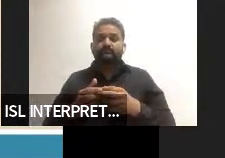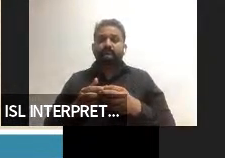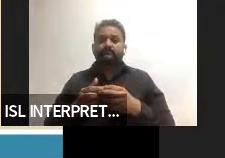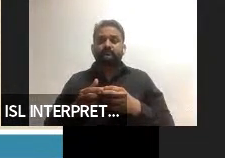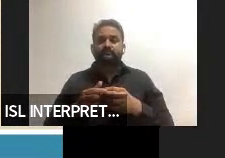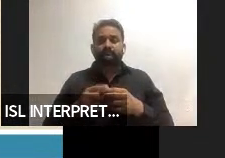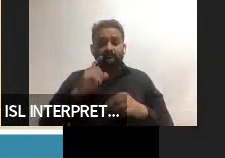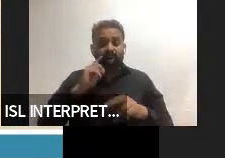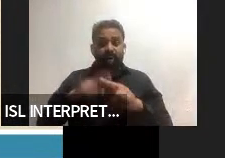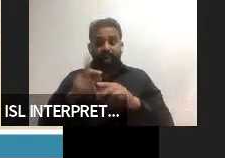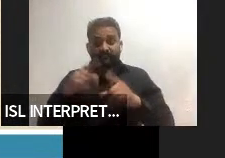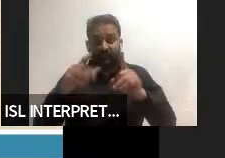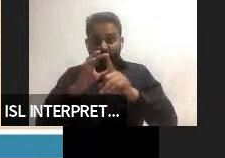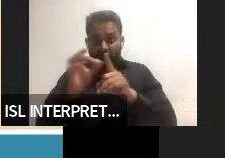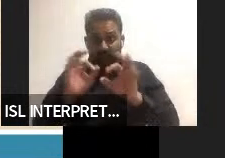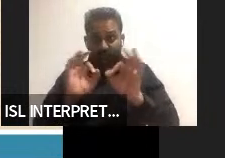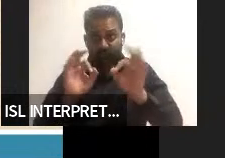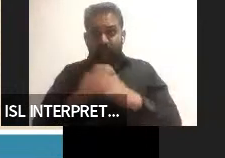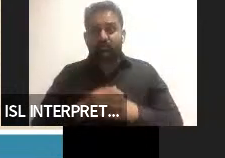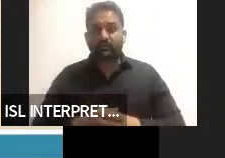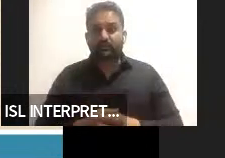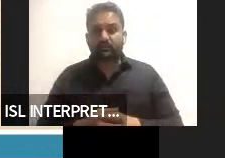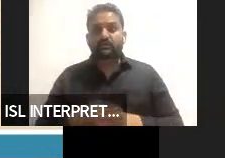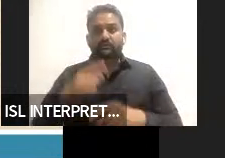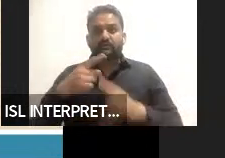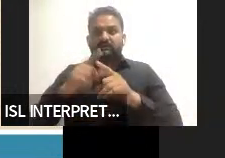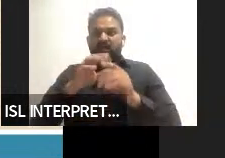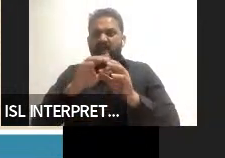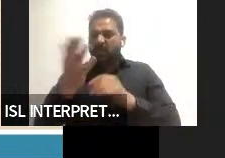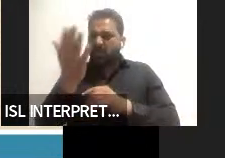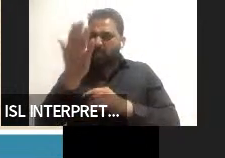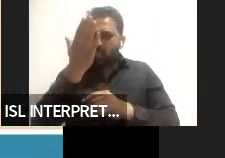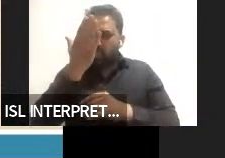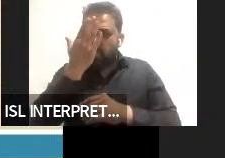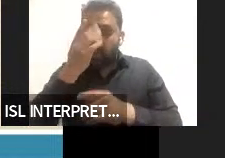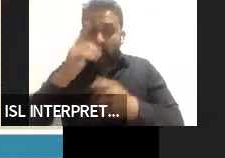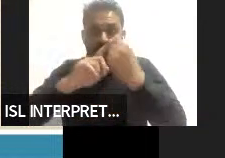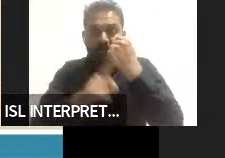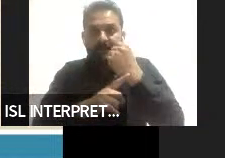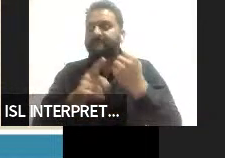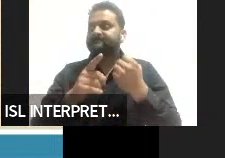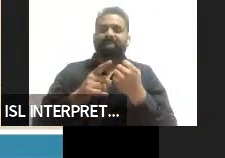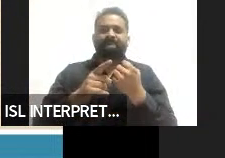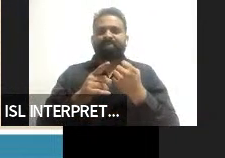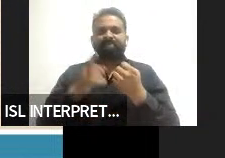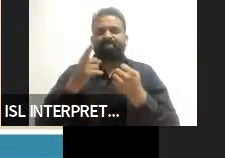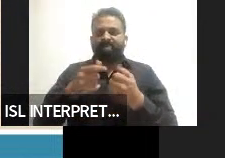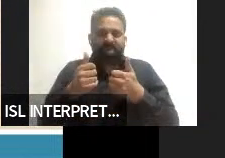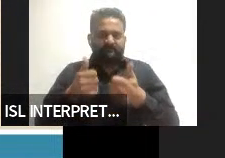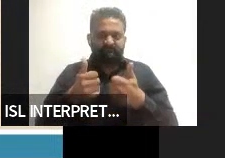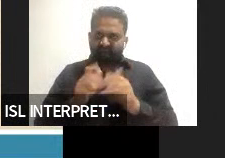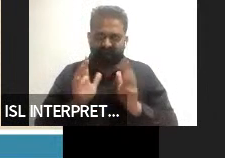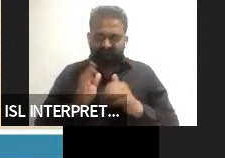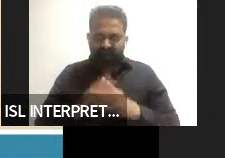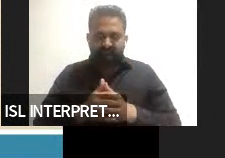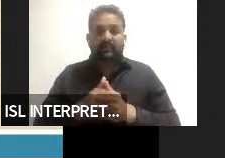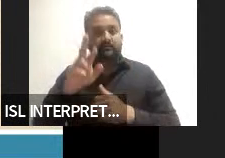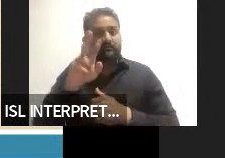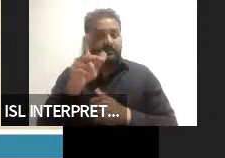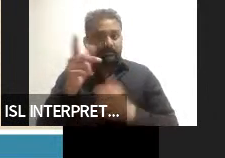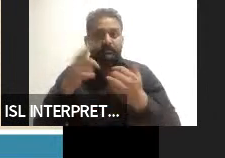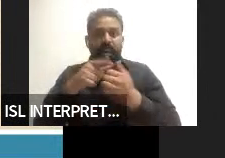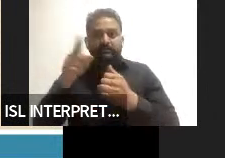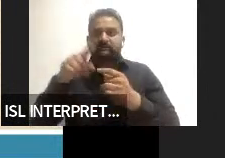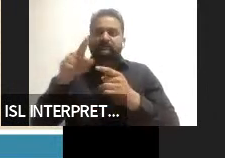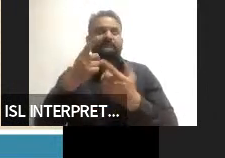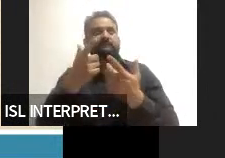If you do not do that and work till the last moment, it's not a good sign. It means somehow you are completing